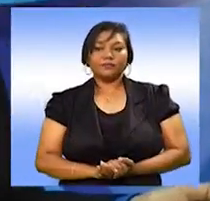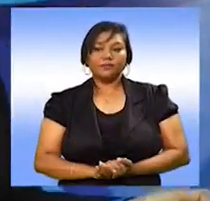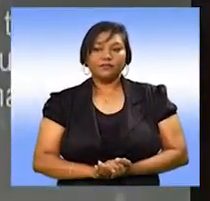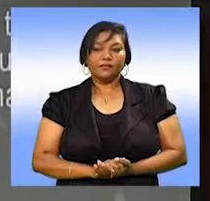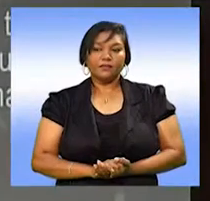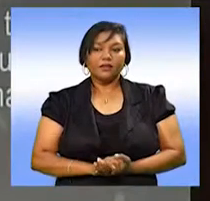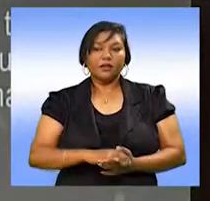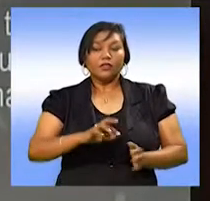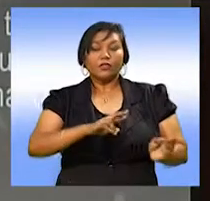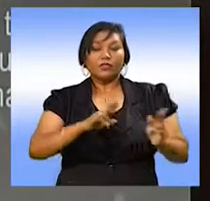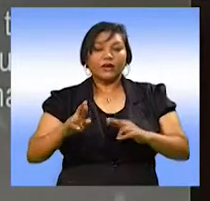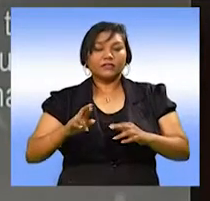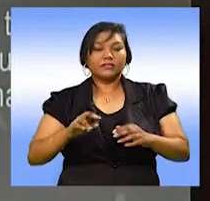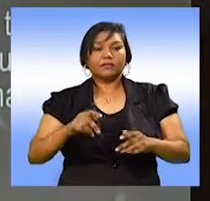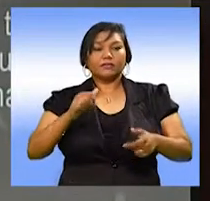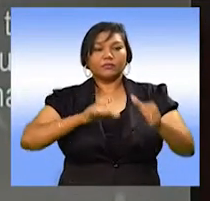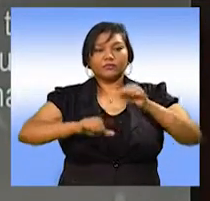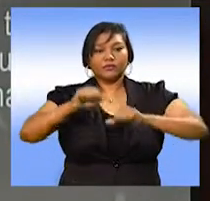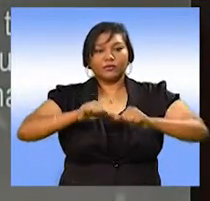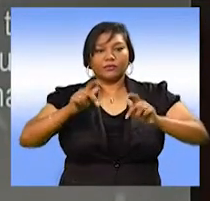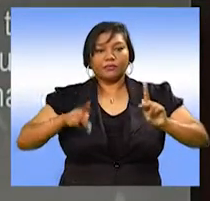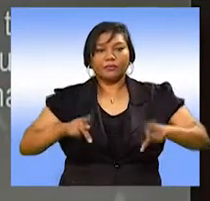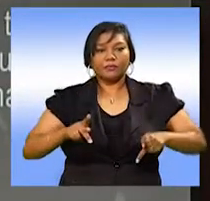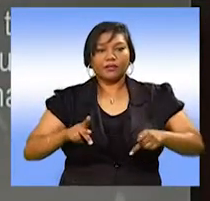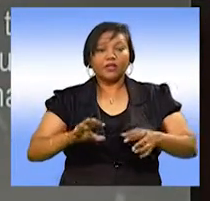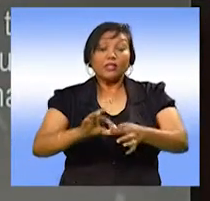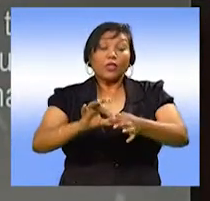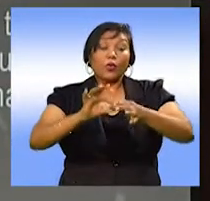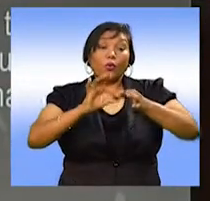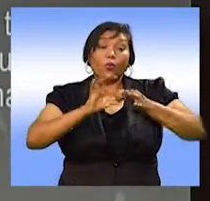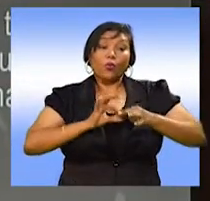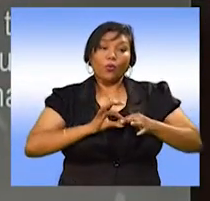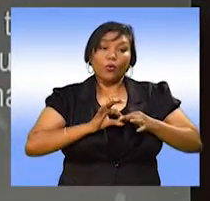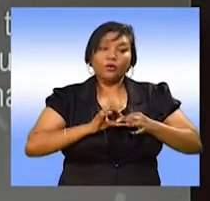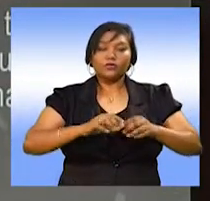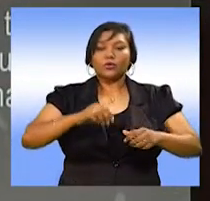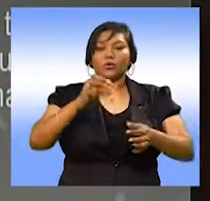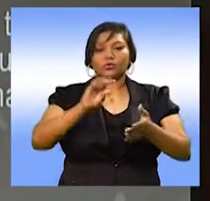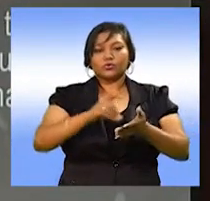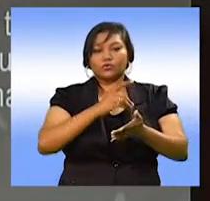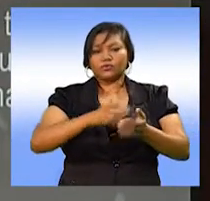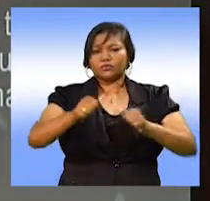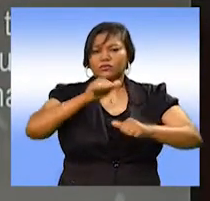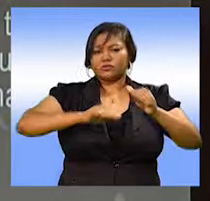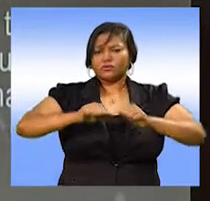The rights of performers own their performances.